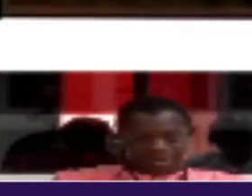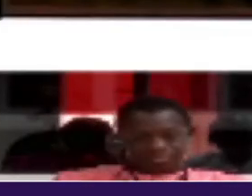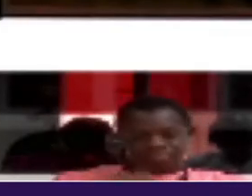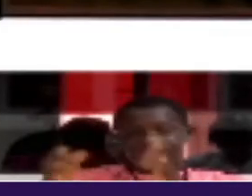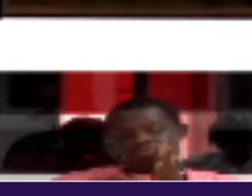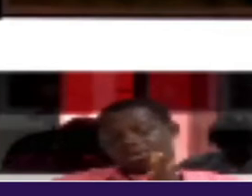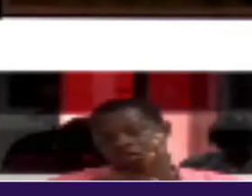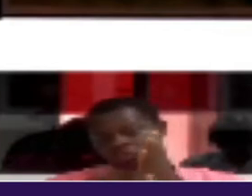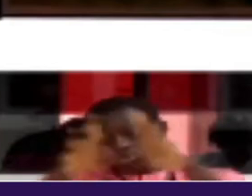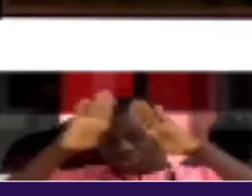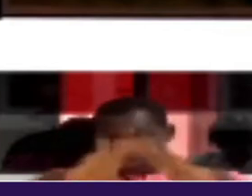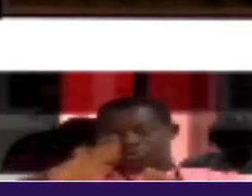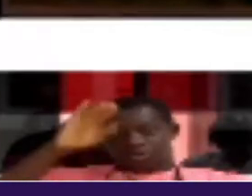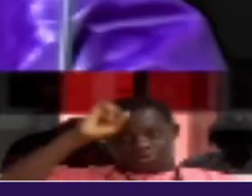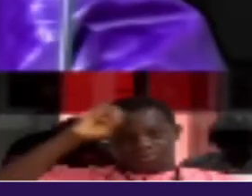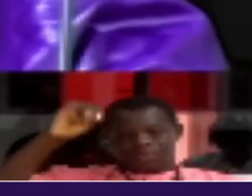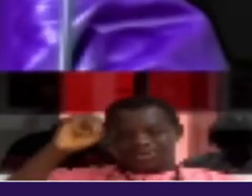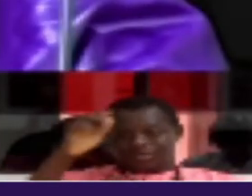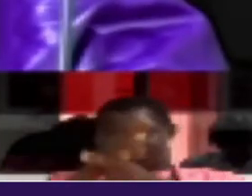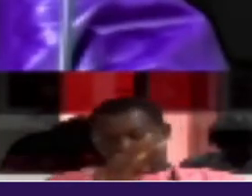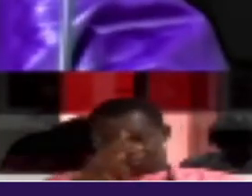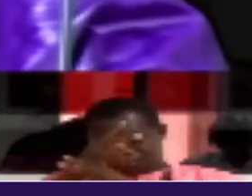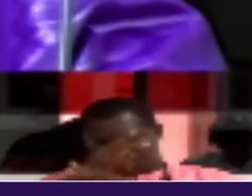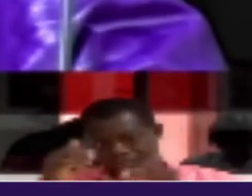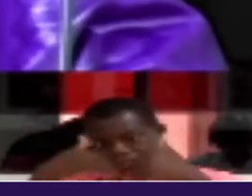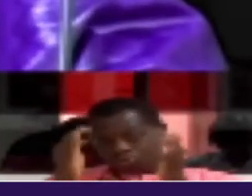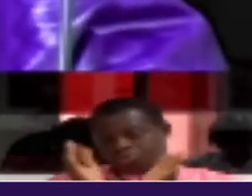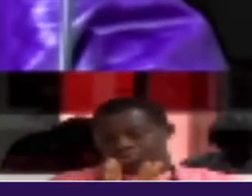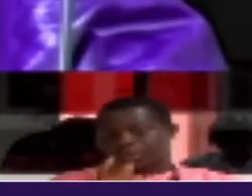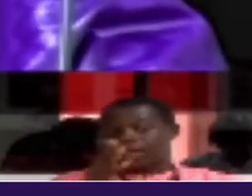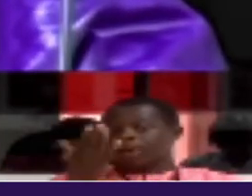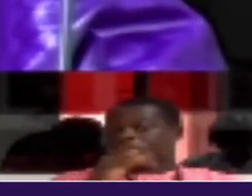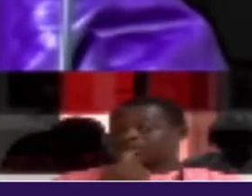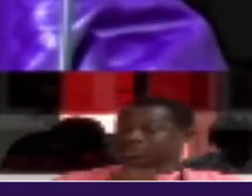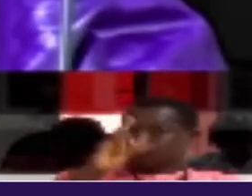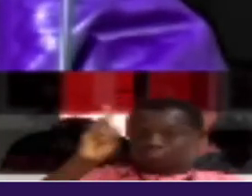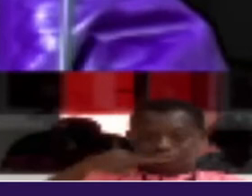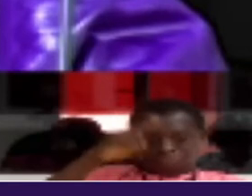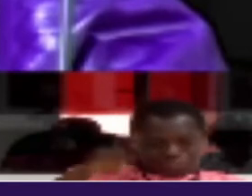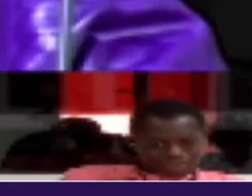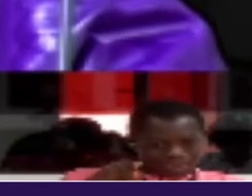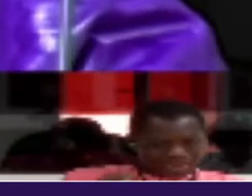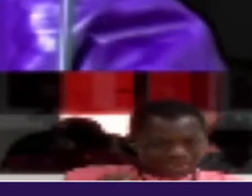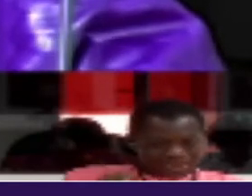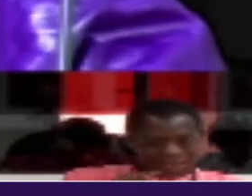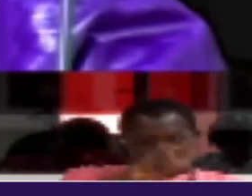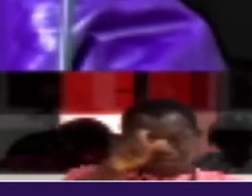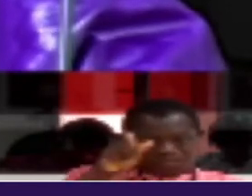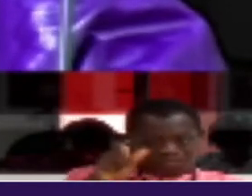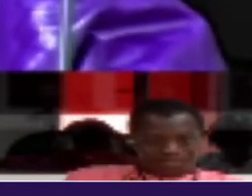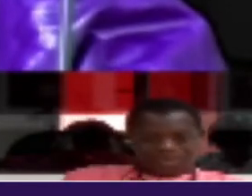Guard battalion. Yes. So would it be wrong that Bajinka would be the person to, in